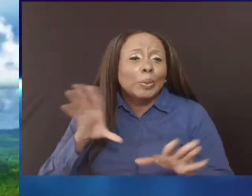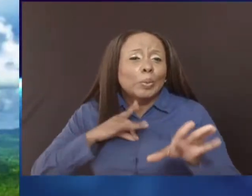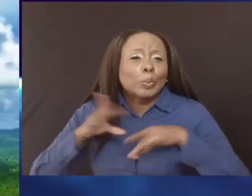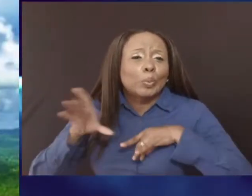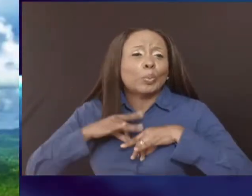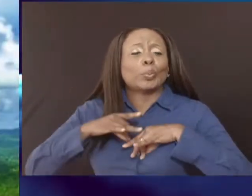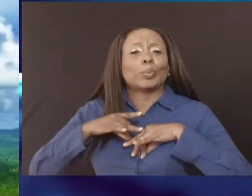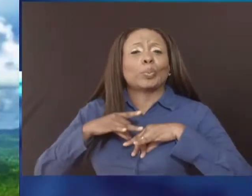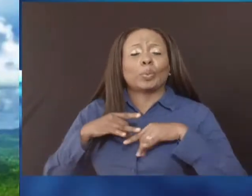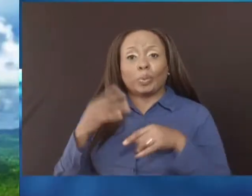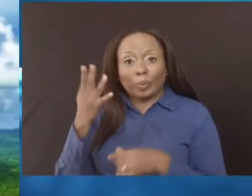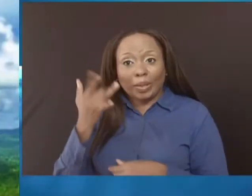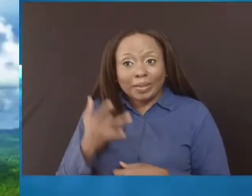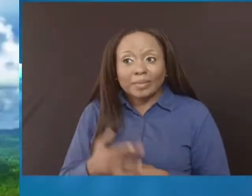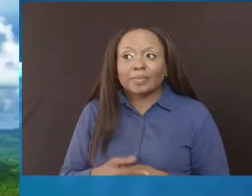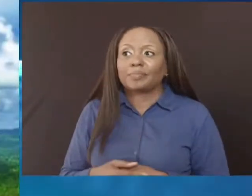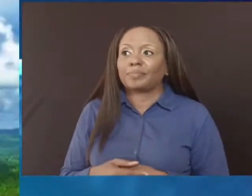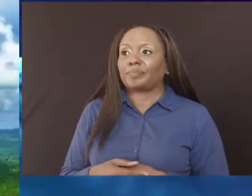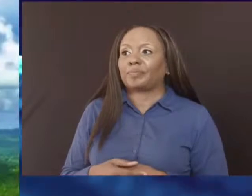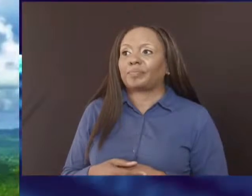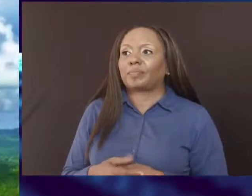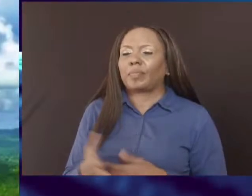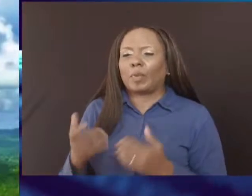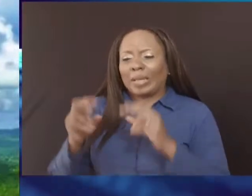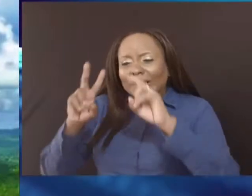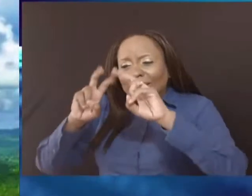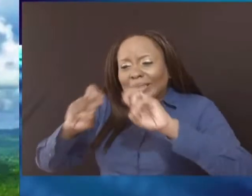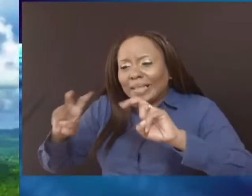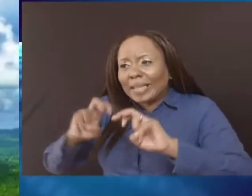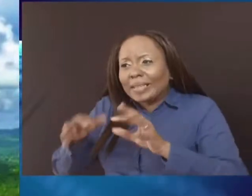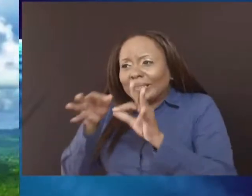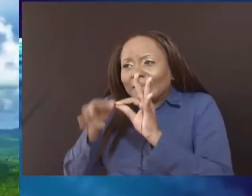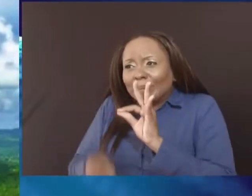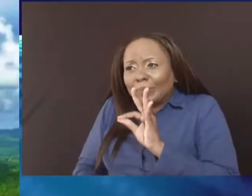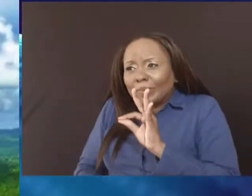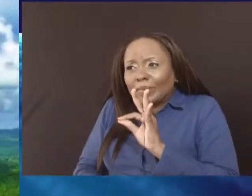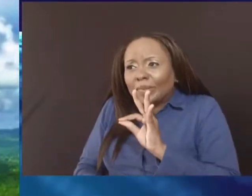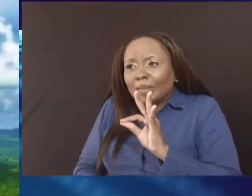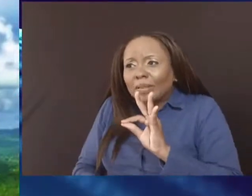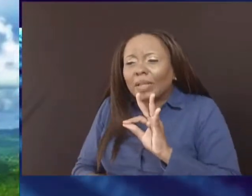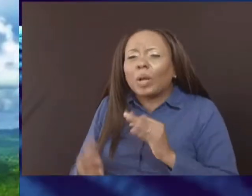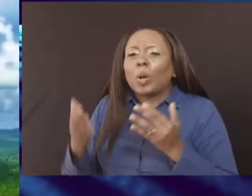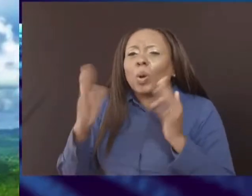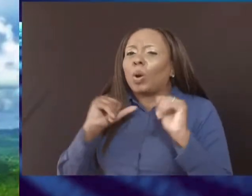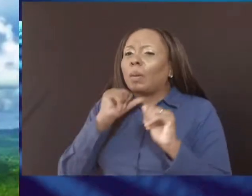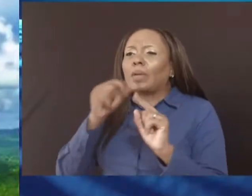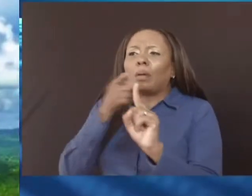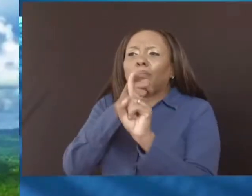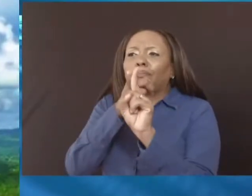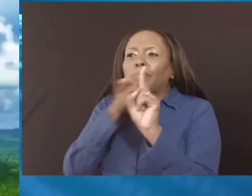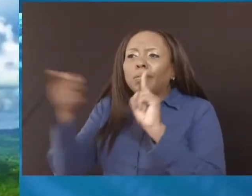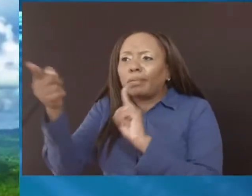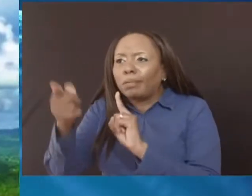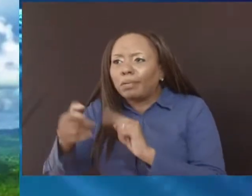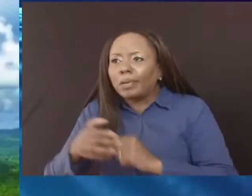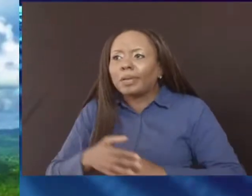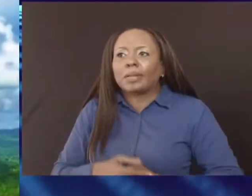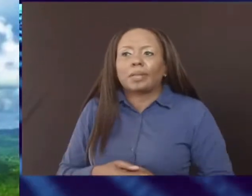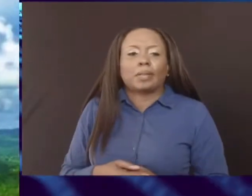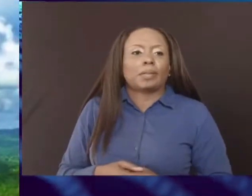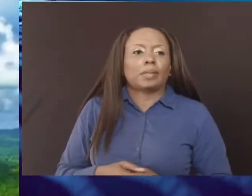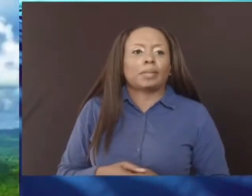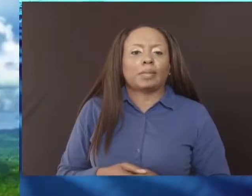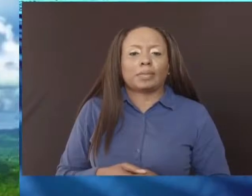contagious? Generally speaking, if we could break it down to very easy terms, and I hope I'm not really going off track too much, but I want to break this down to